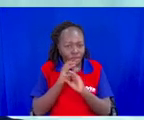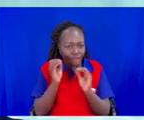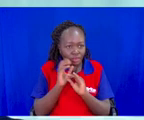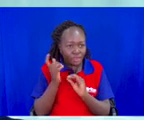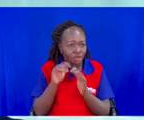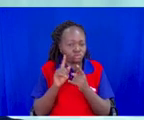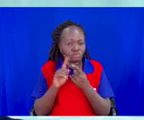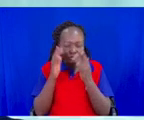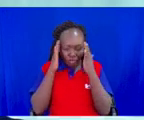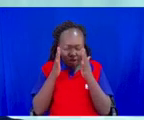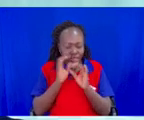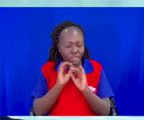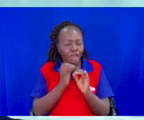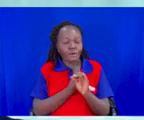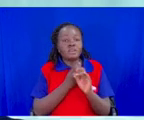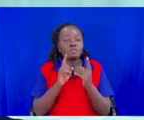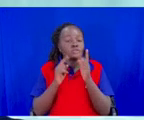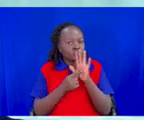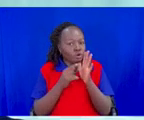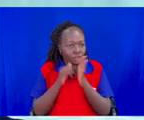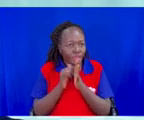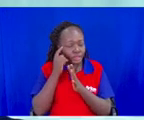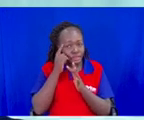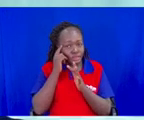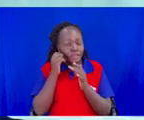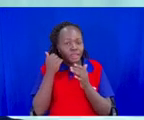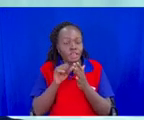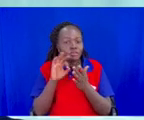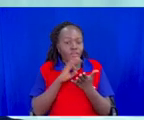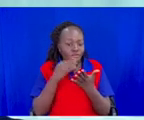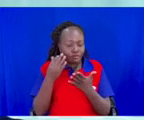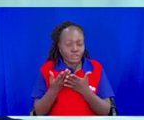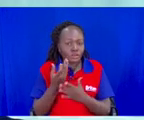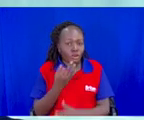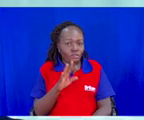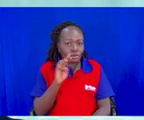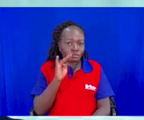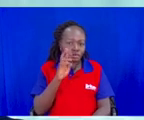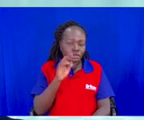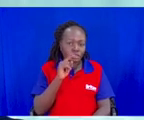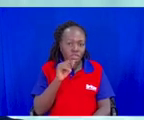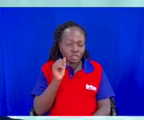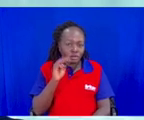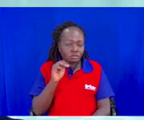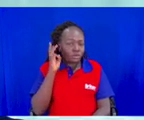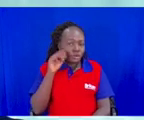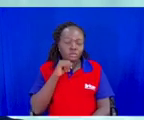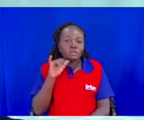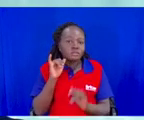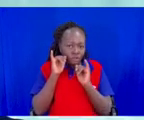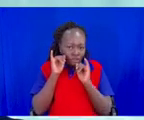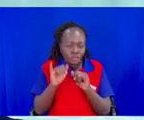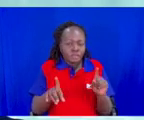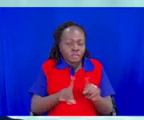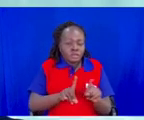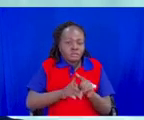attention to indicate that any of the sub-funds of the Britam Unit Trust funds will not remain a going concern for the